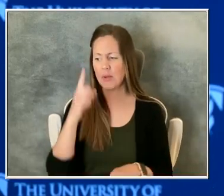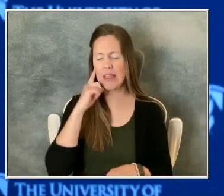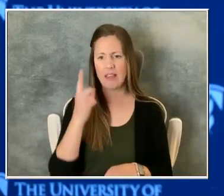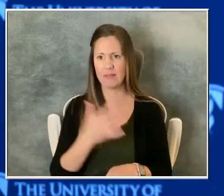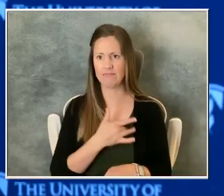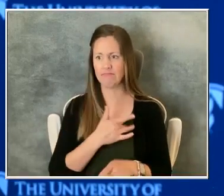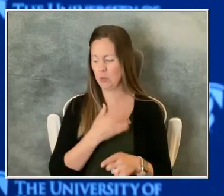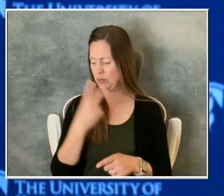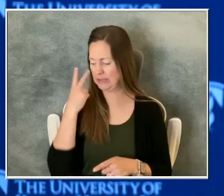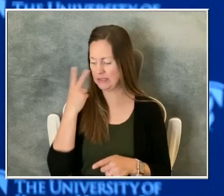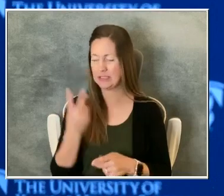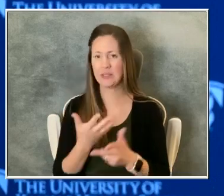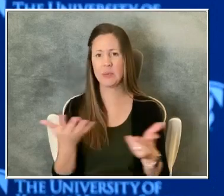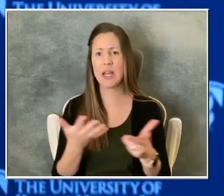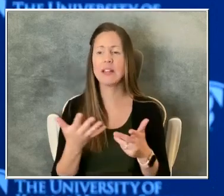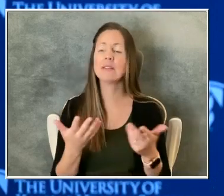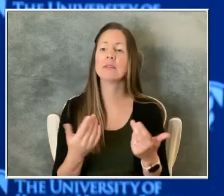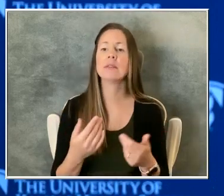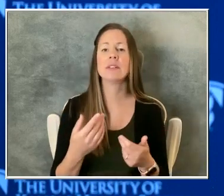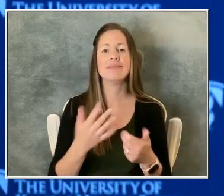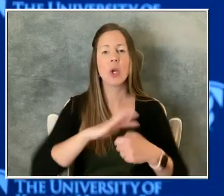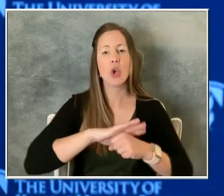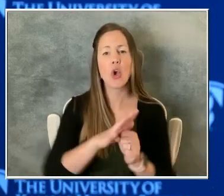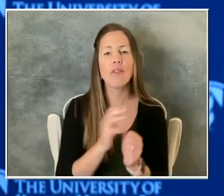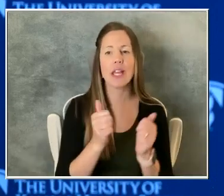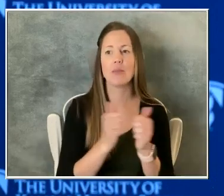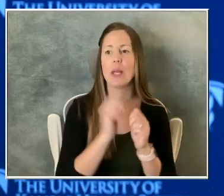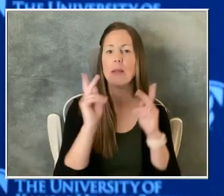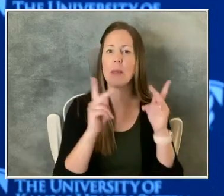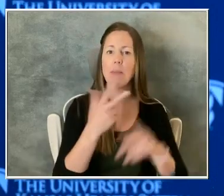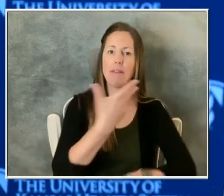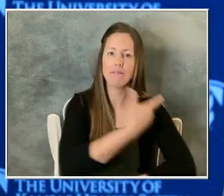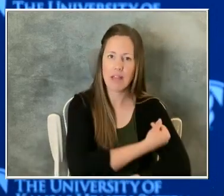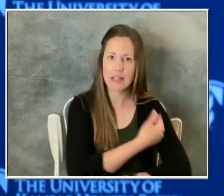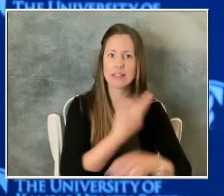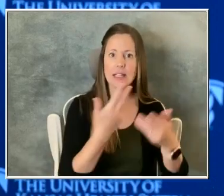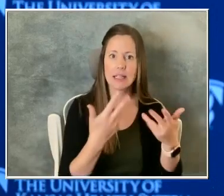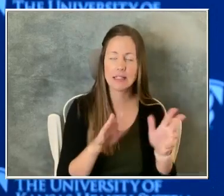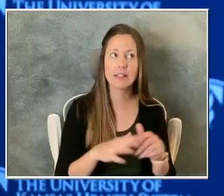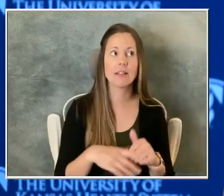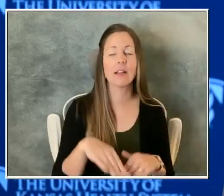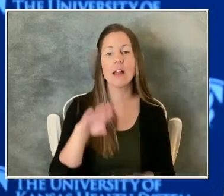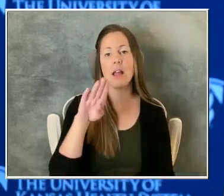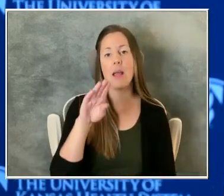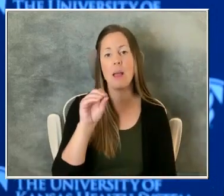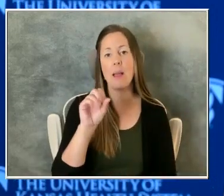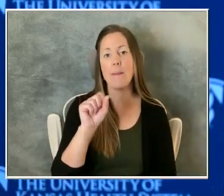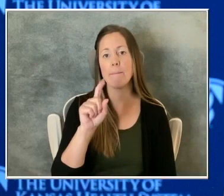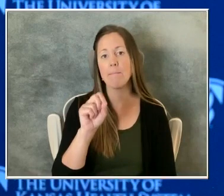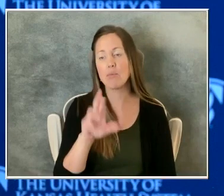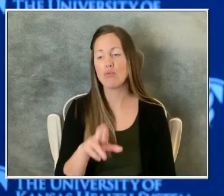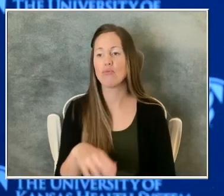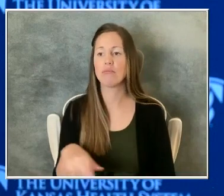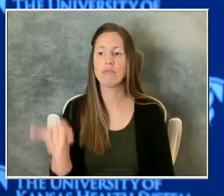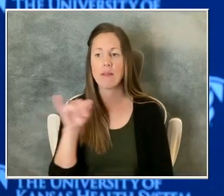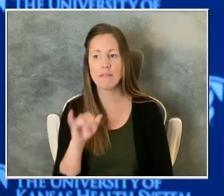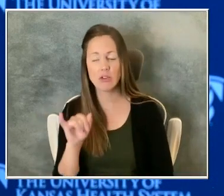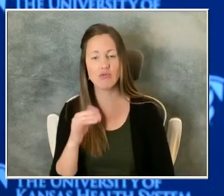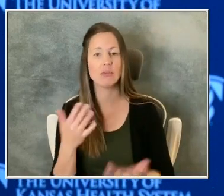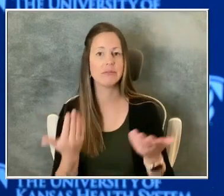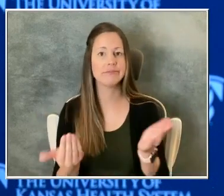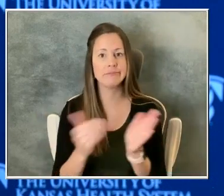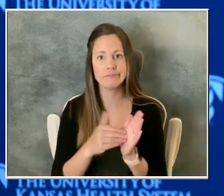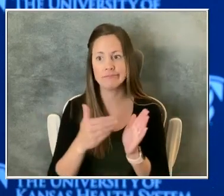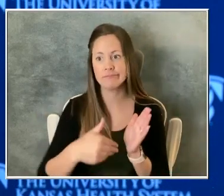pandemic now with people with vaccination, of course, boosting, infection and reinfection, I think we anecdotally have